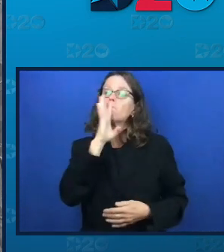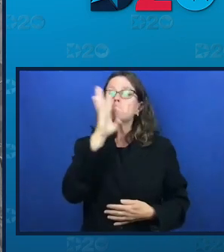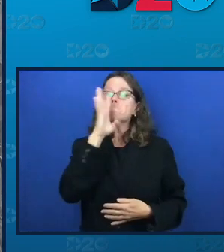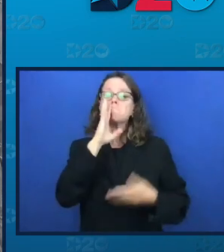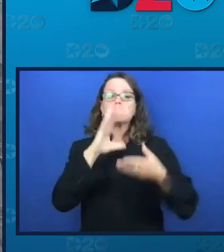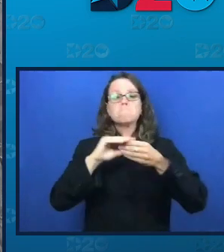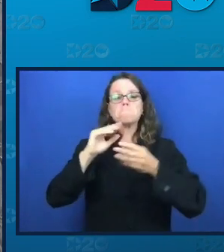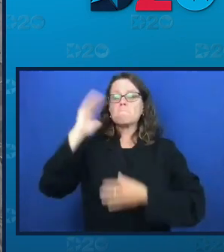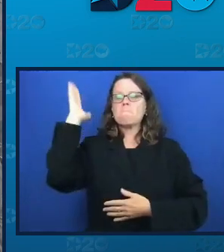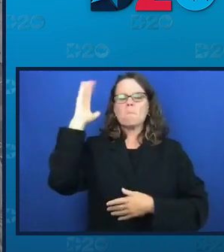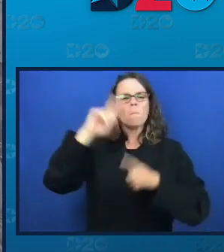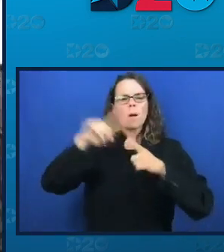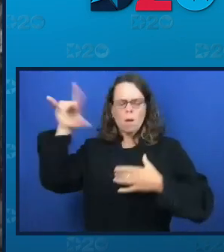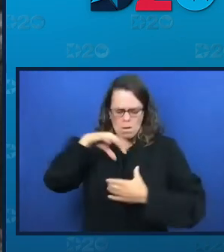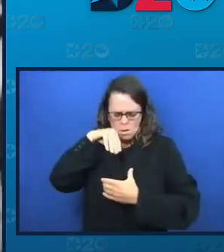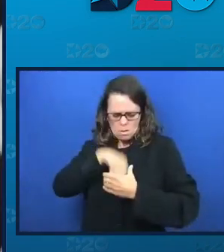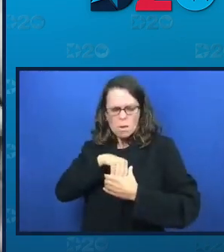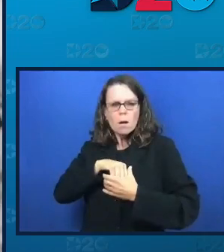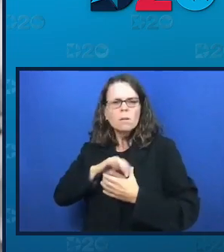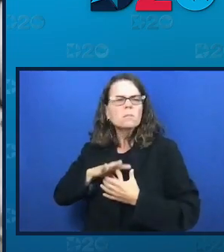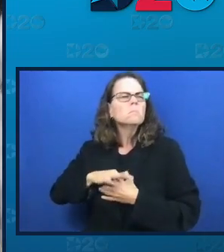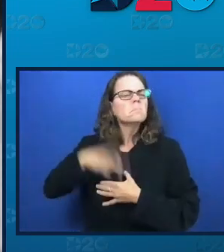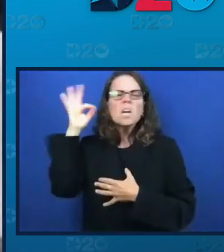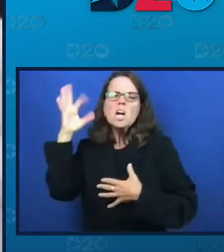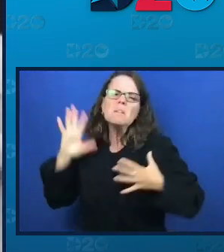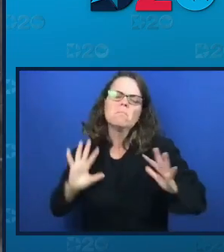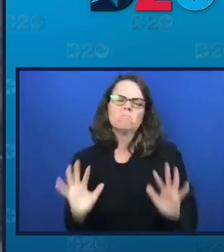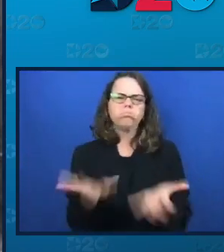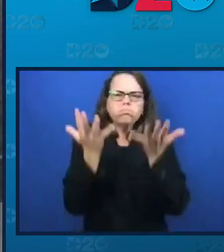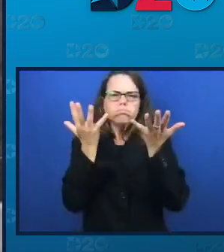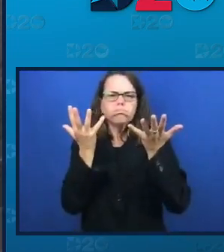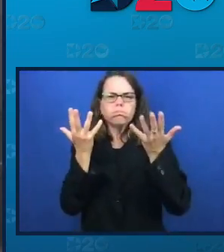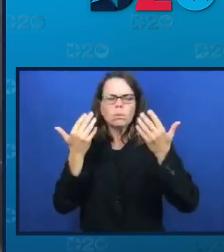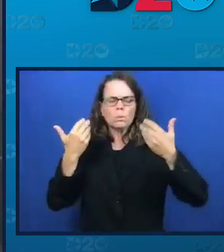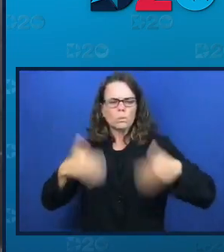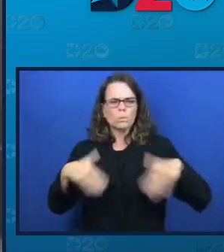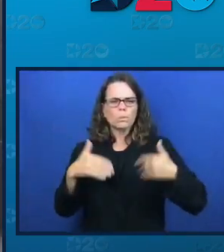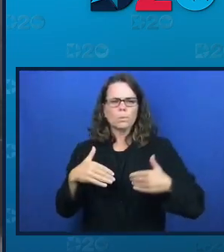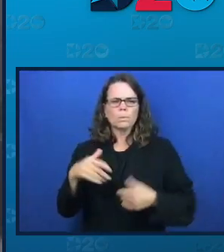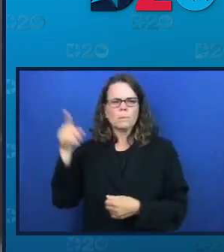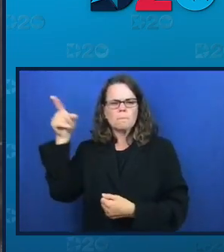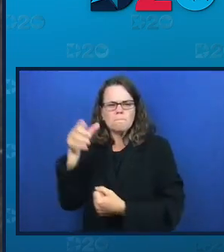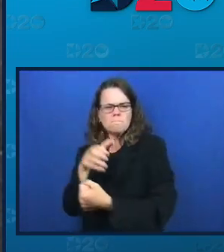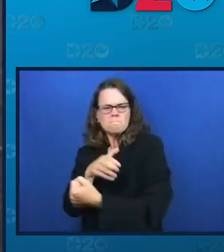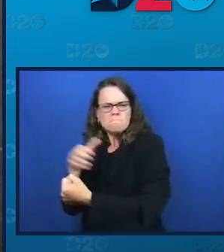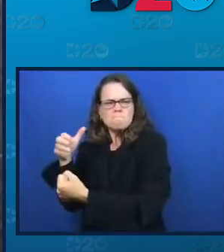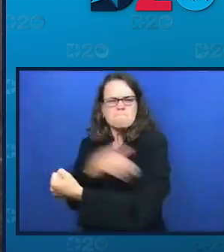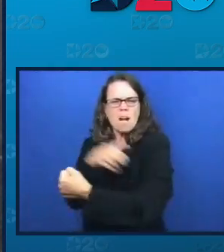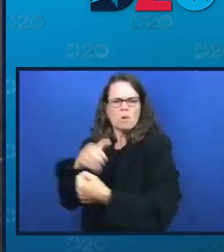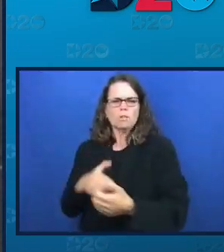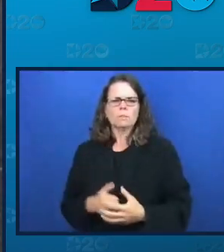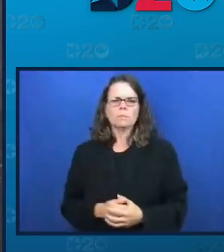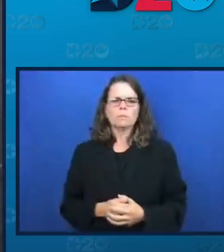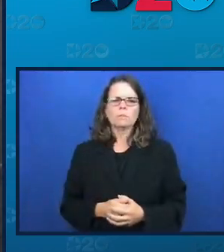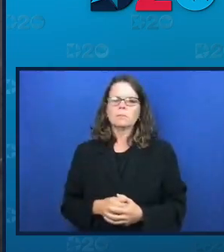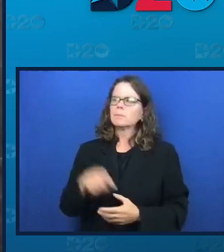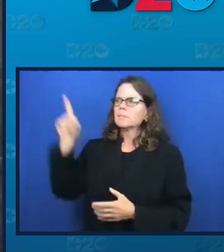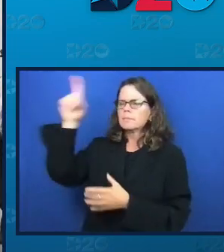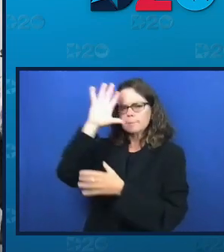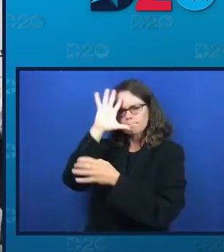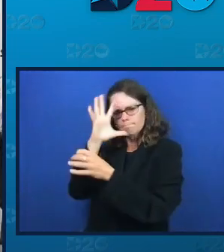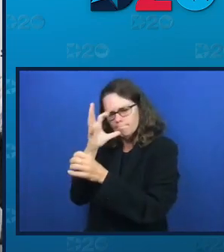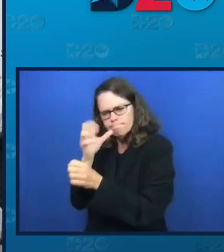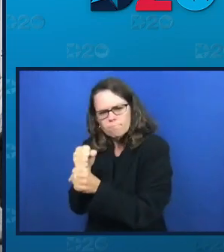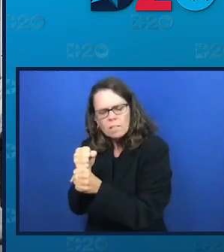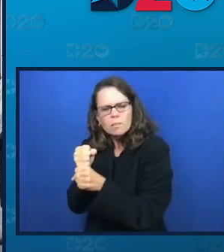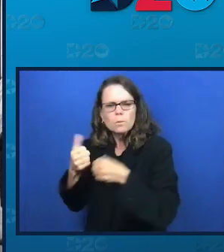The power of spirituality and humility and the willingness to suffer